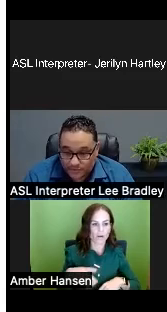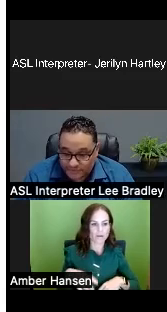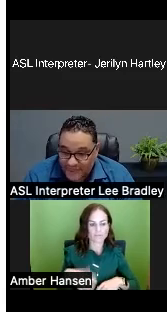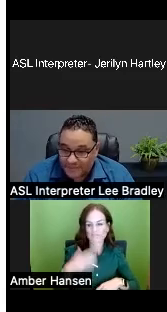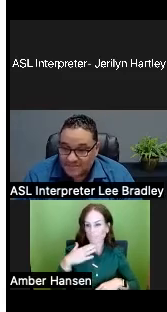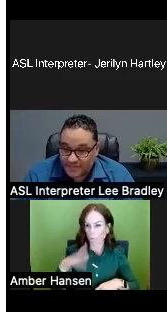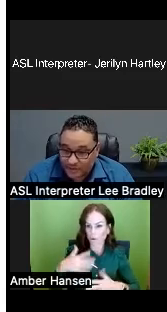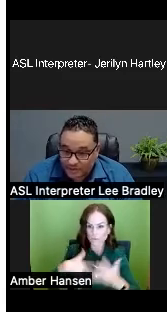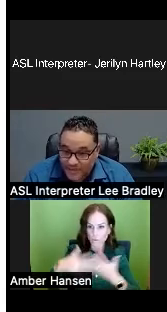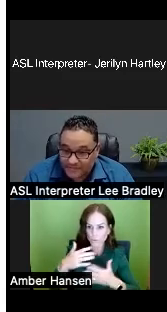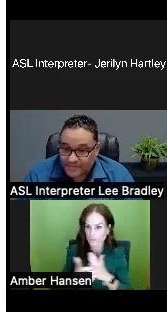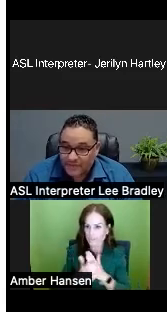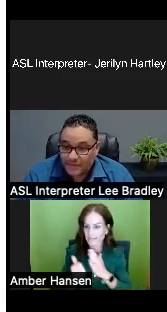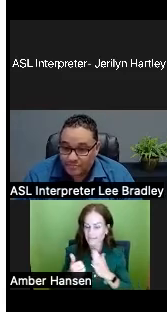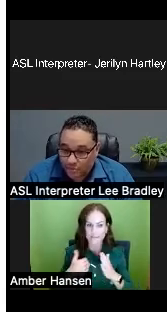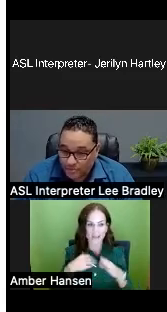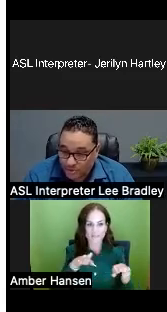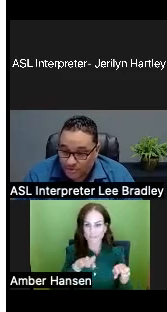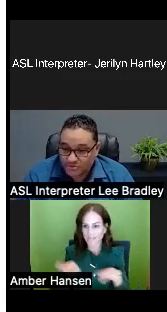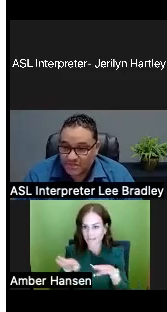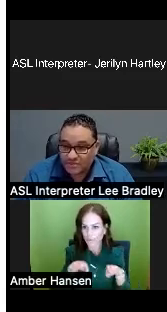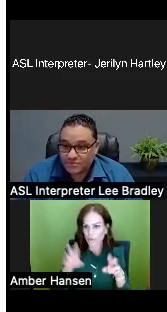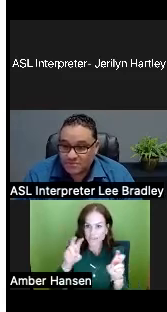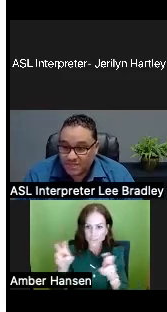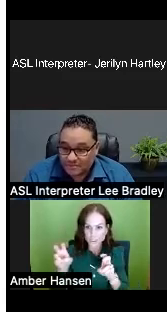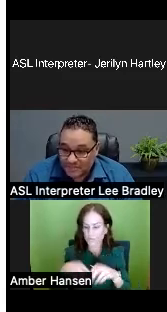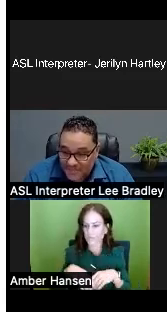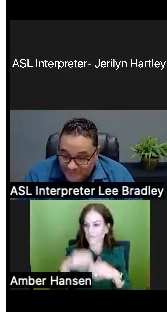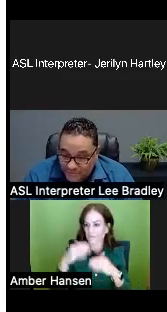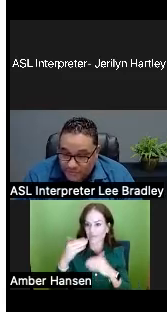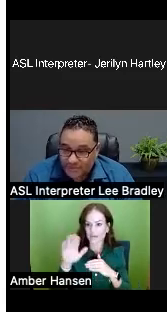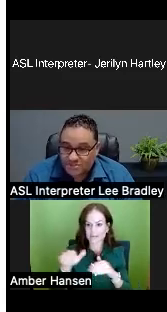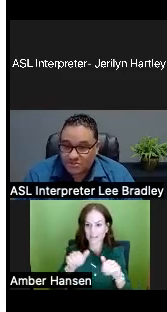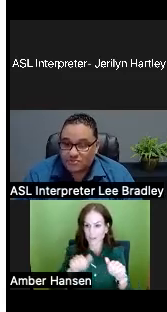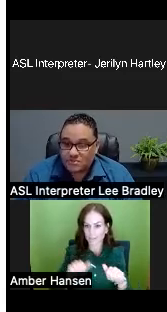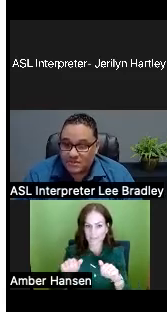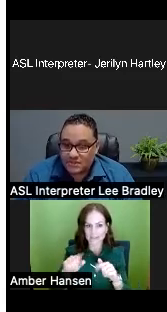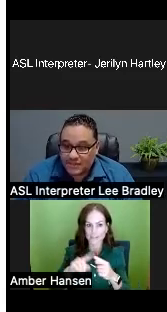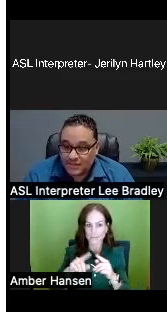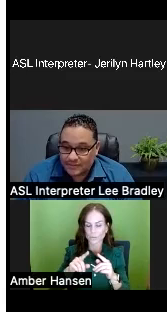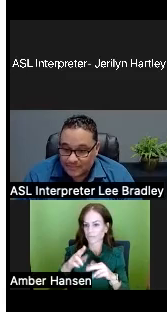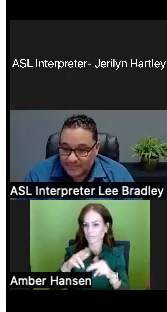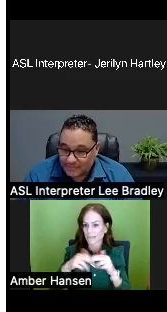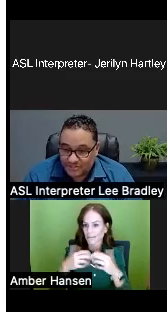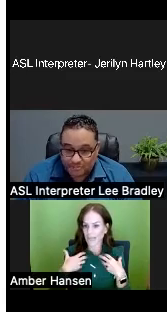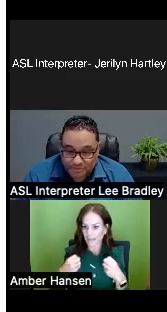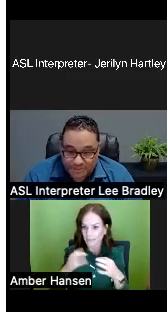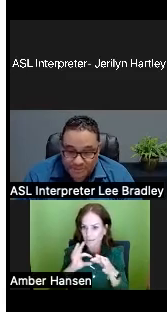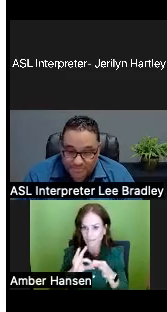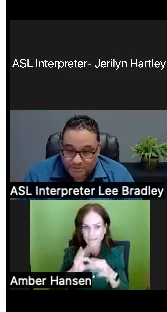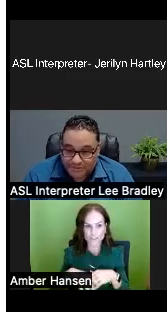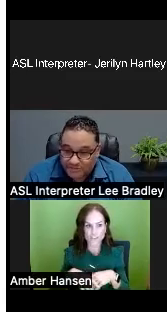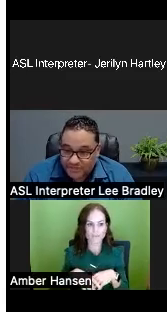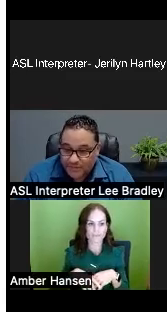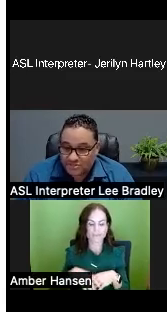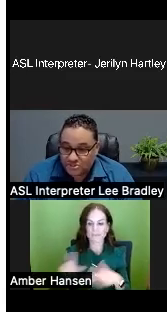or their families later on in life, poor social skills, behavioral issues. It limits their abilities to